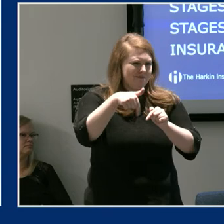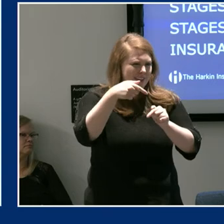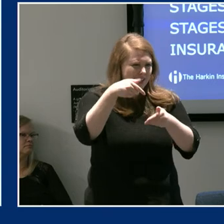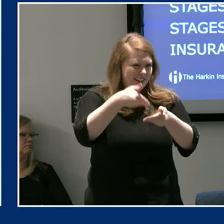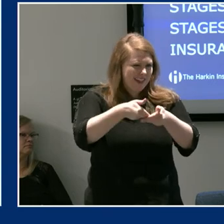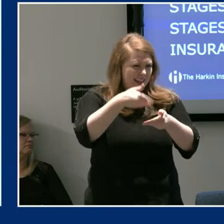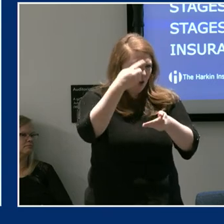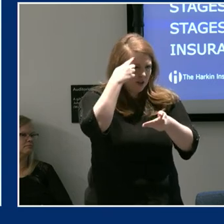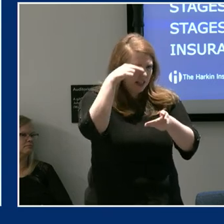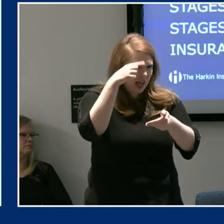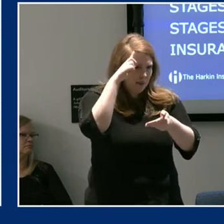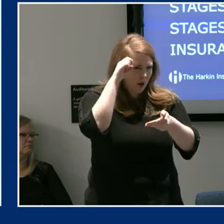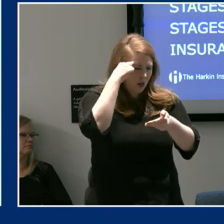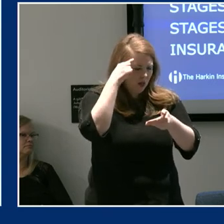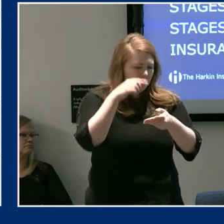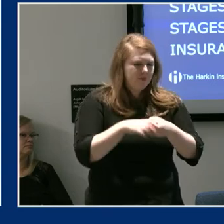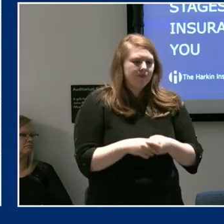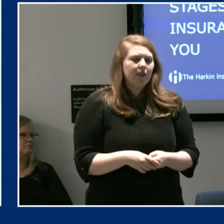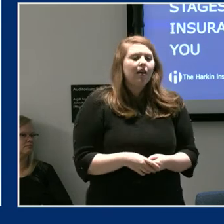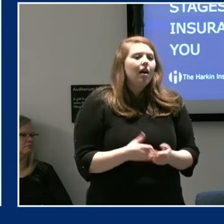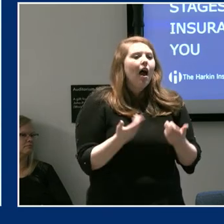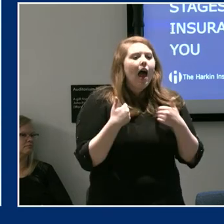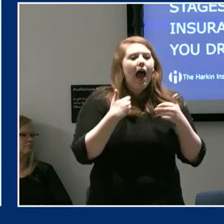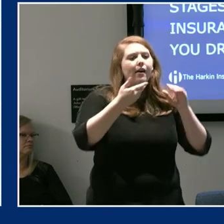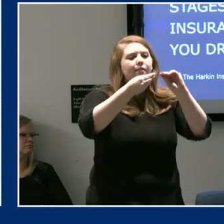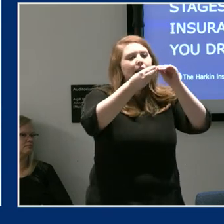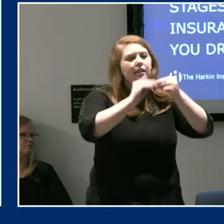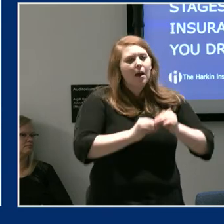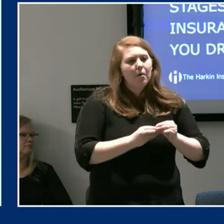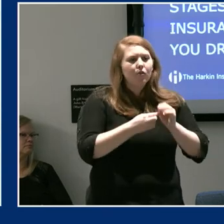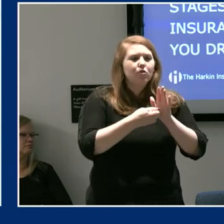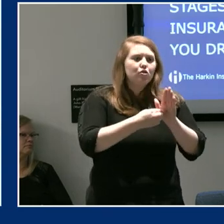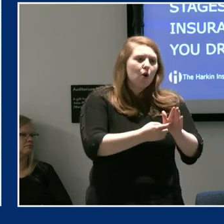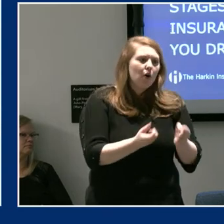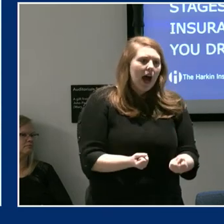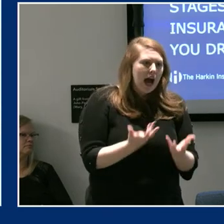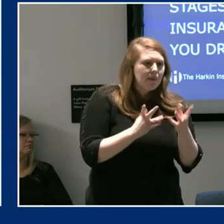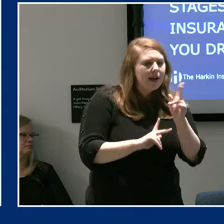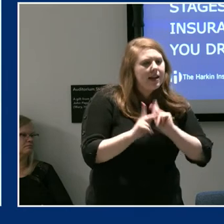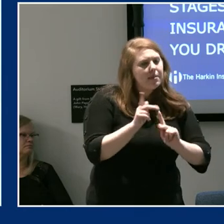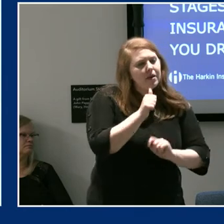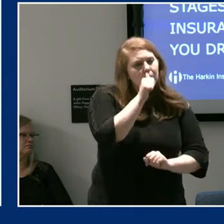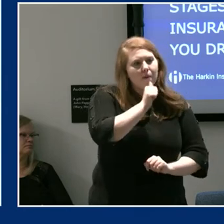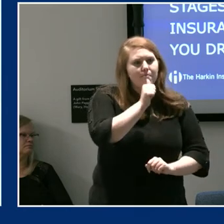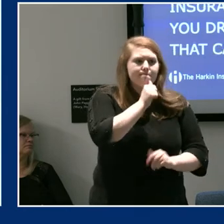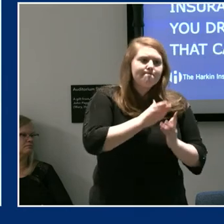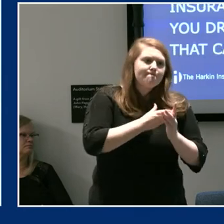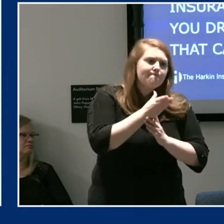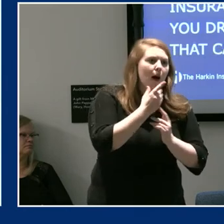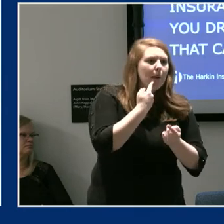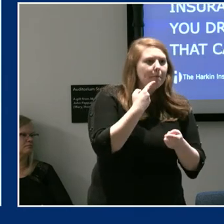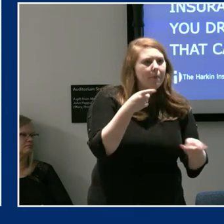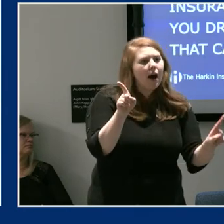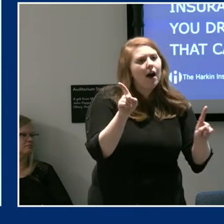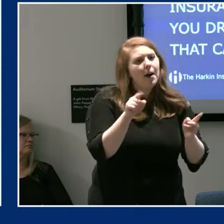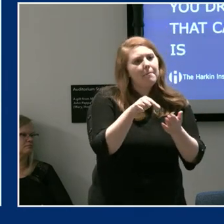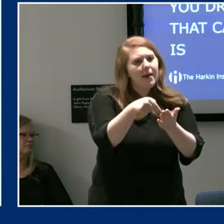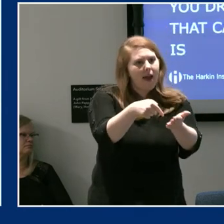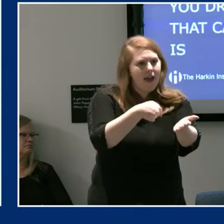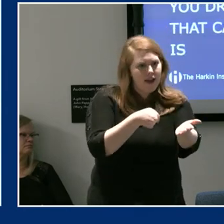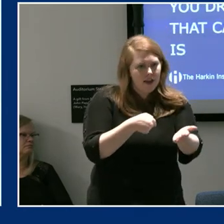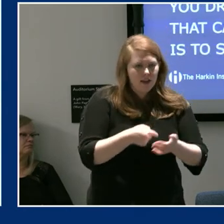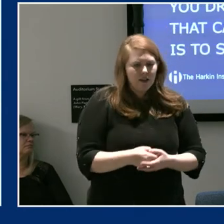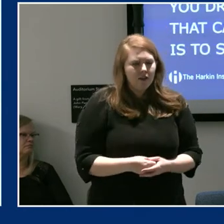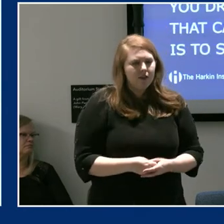so there are numbers that can tell you how many people prevail, that is to say, get paid at that stage